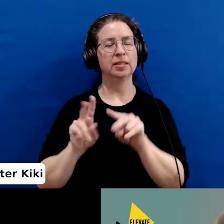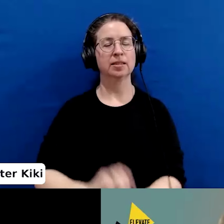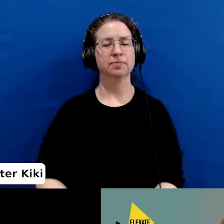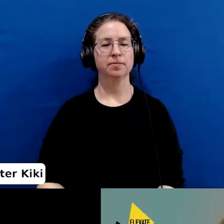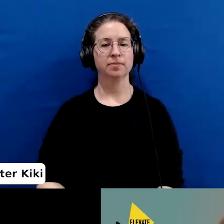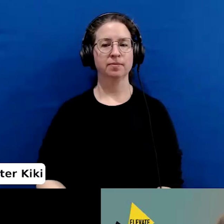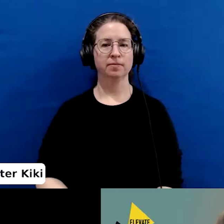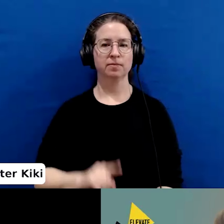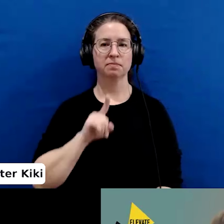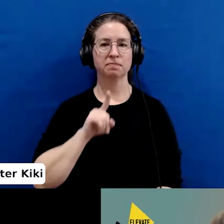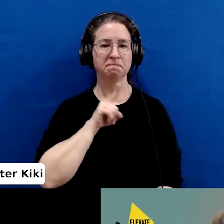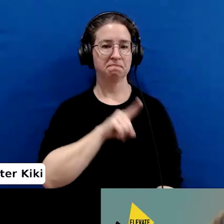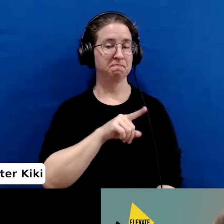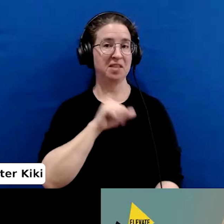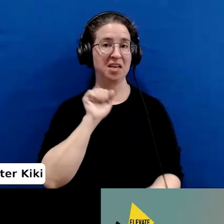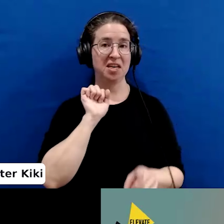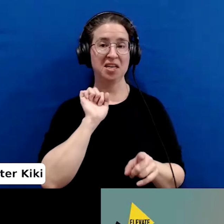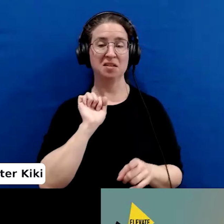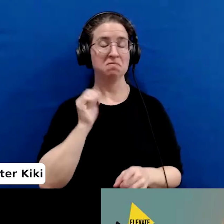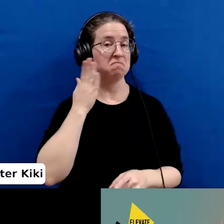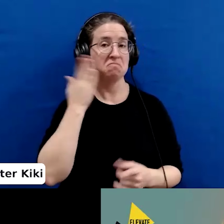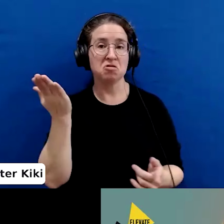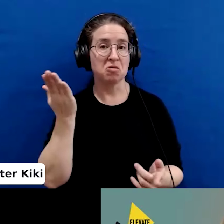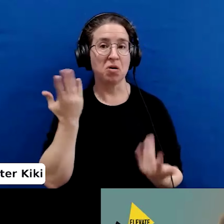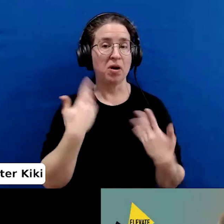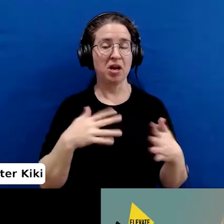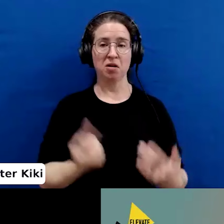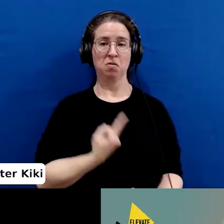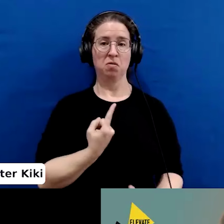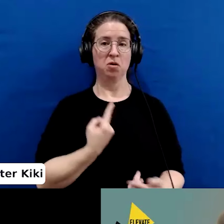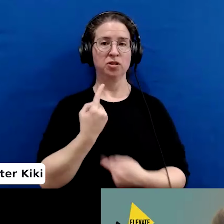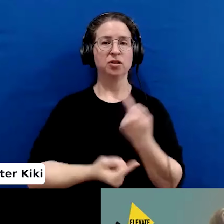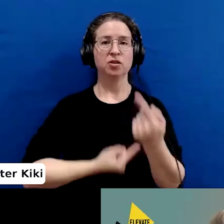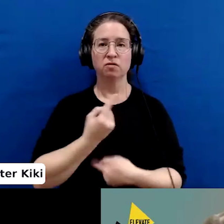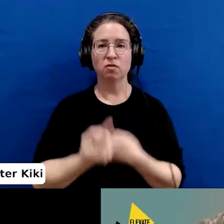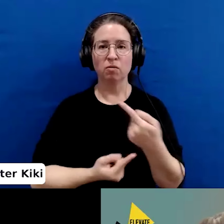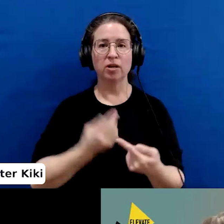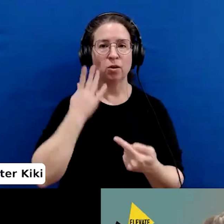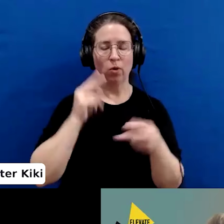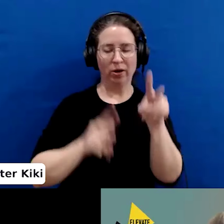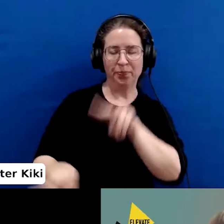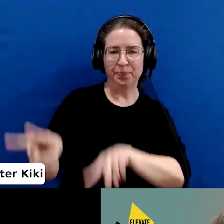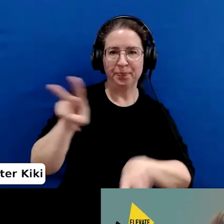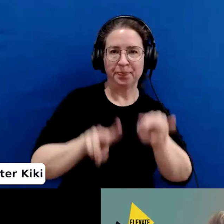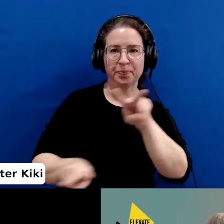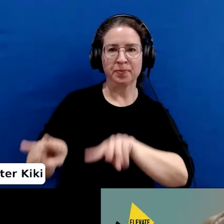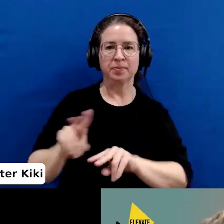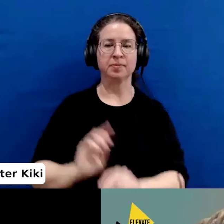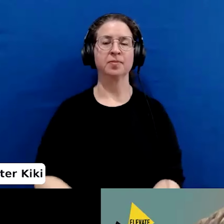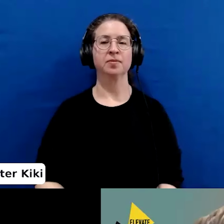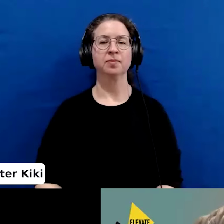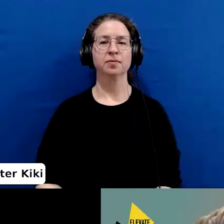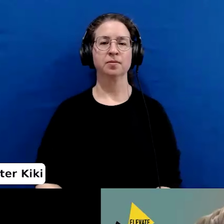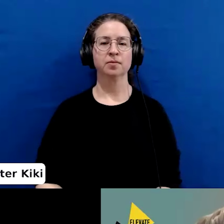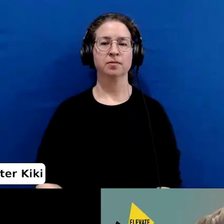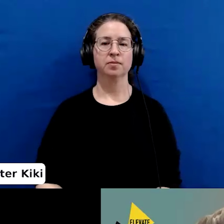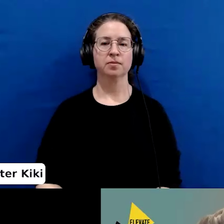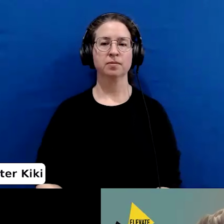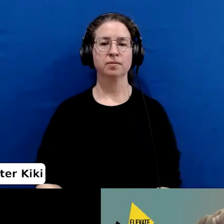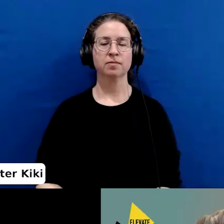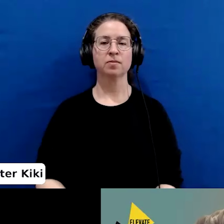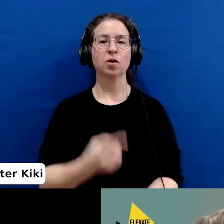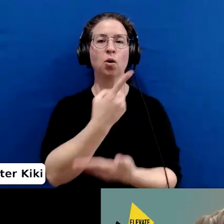they are de-identified. They do not have any personal information on the application when they get to assessment. They only get